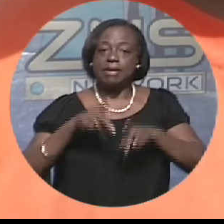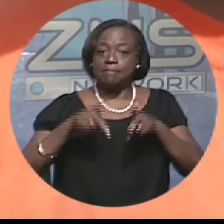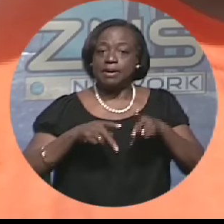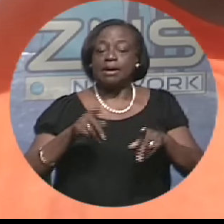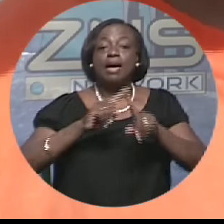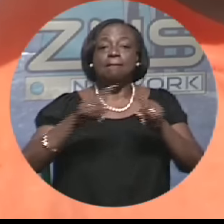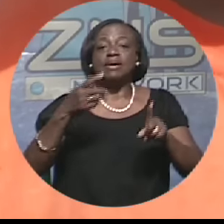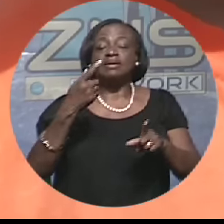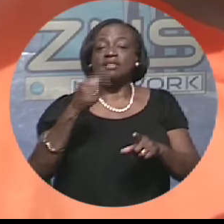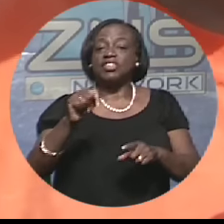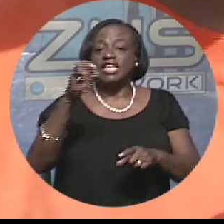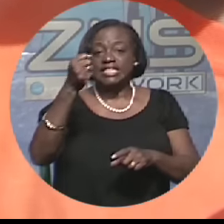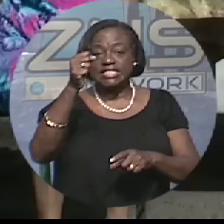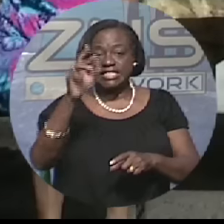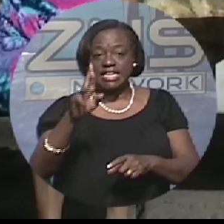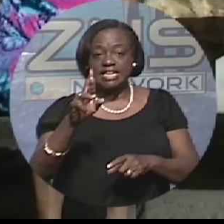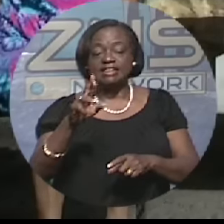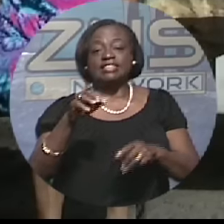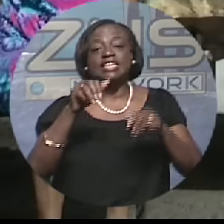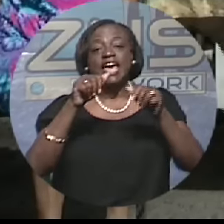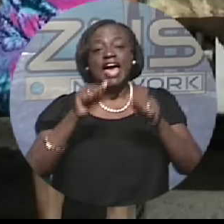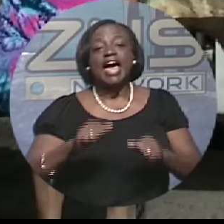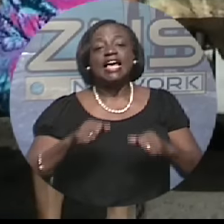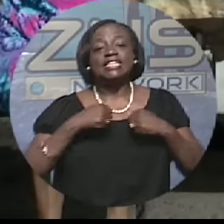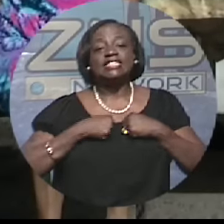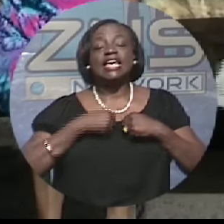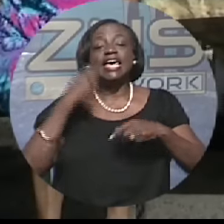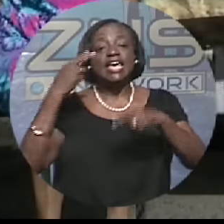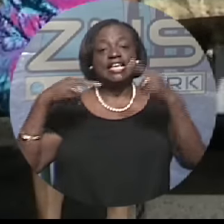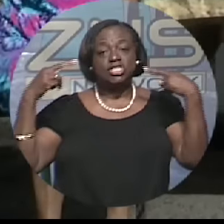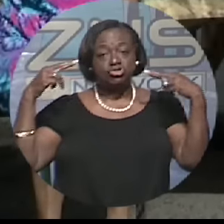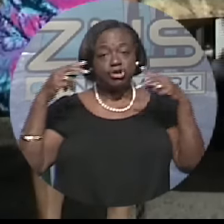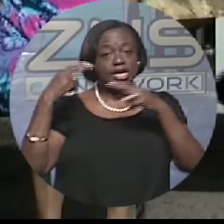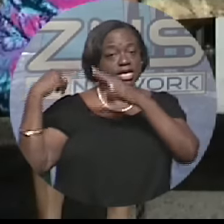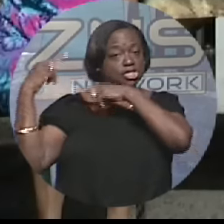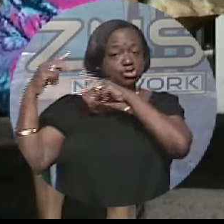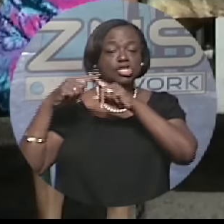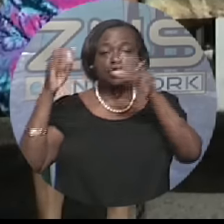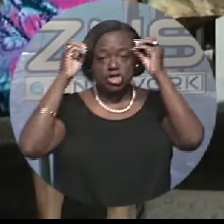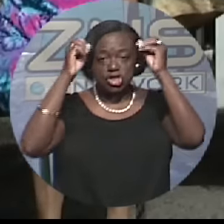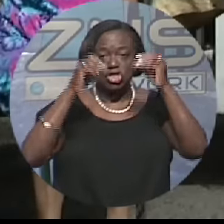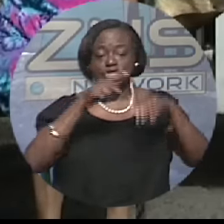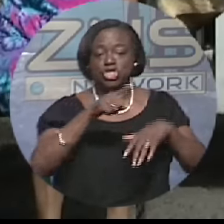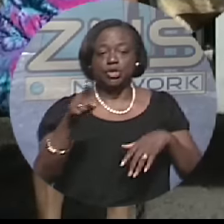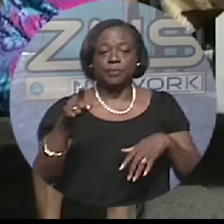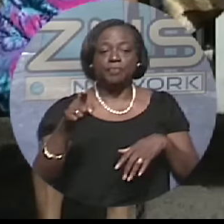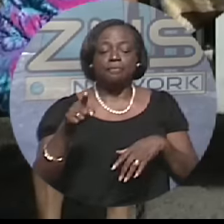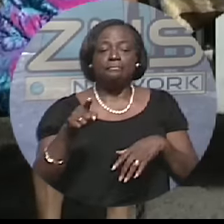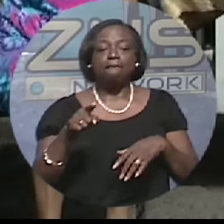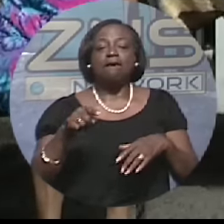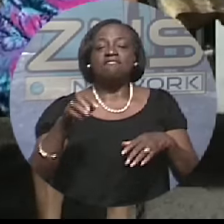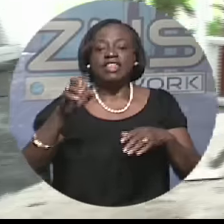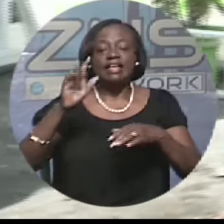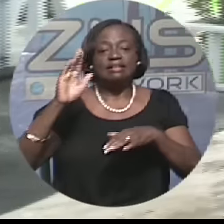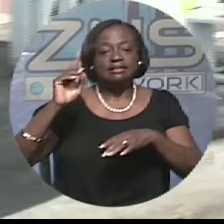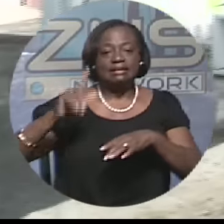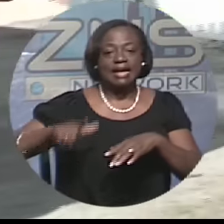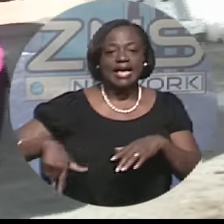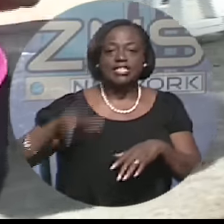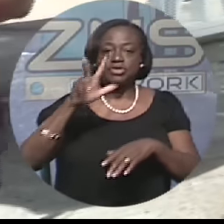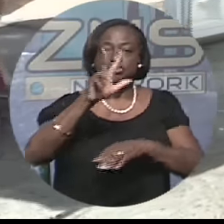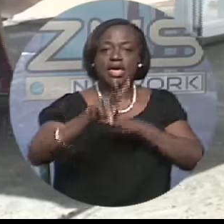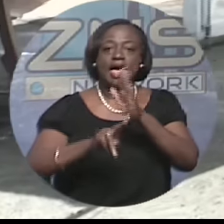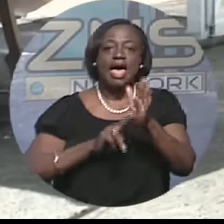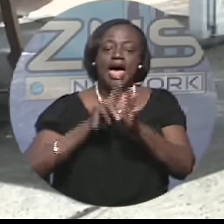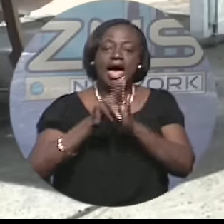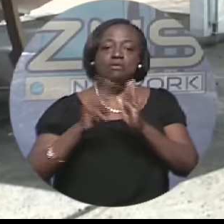have a lot of value that they can add to people. They have a lot of history to teach you. And we've spent the last 3 hours out here today. We took